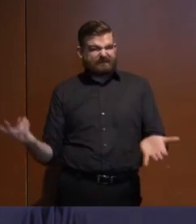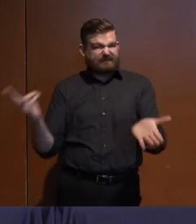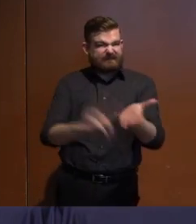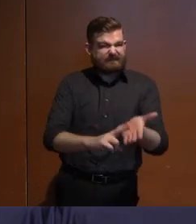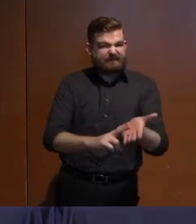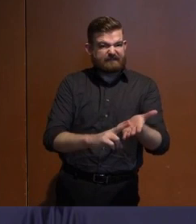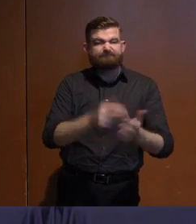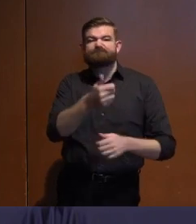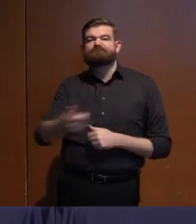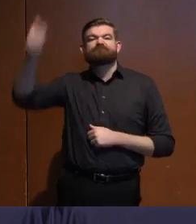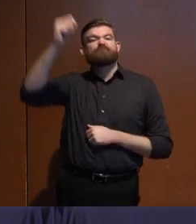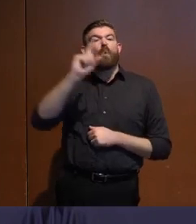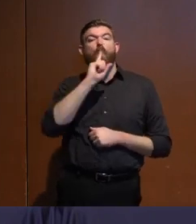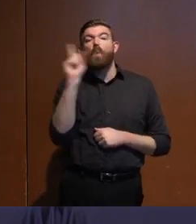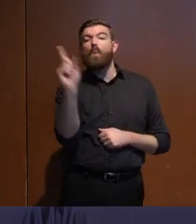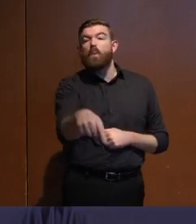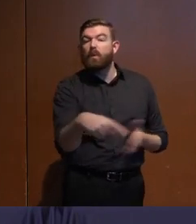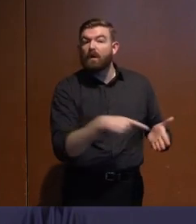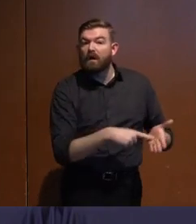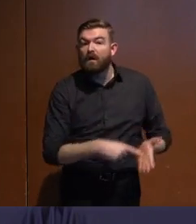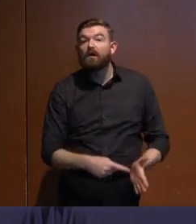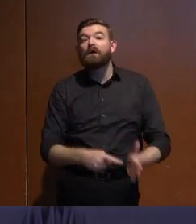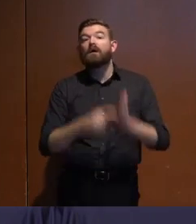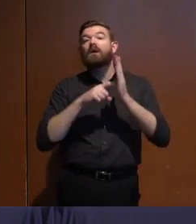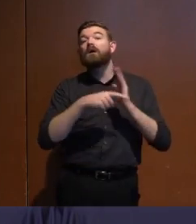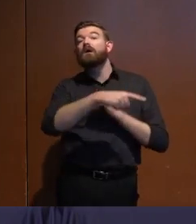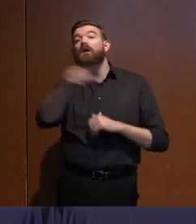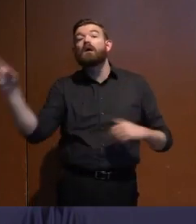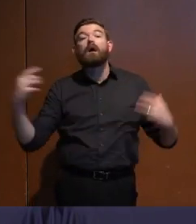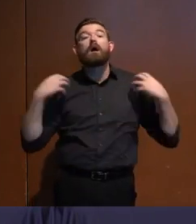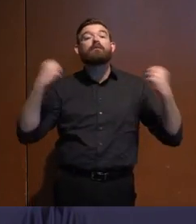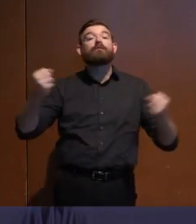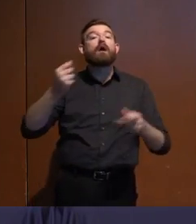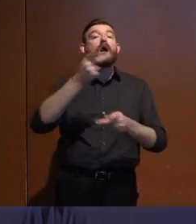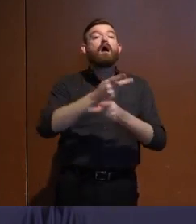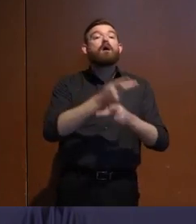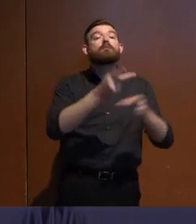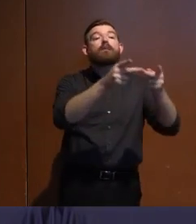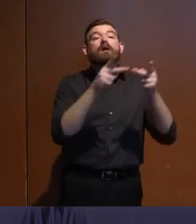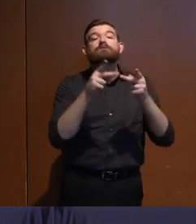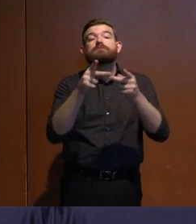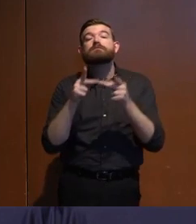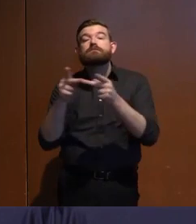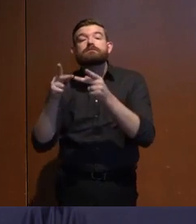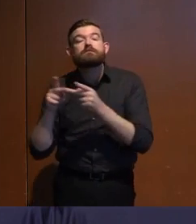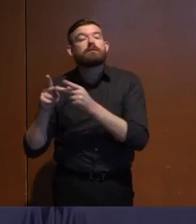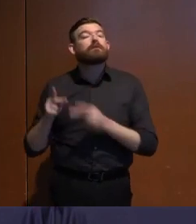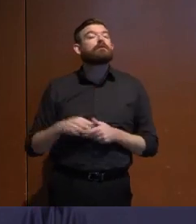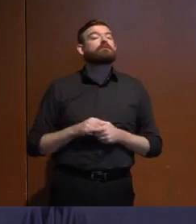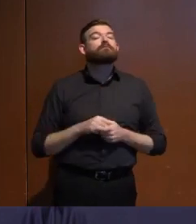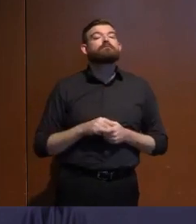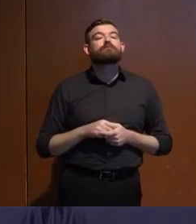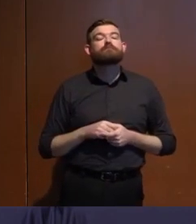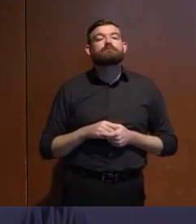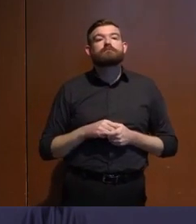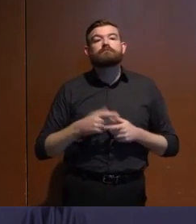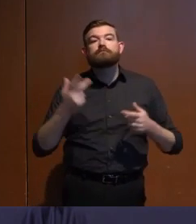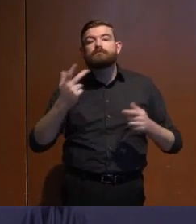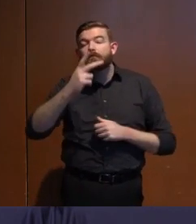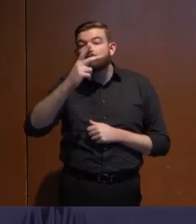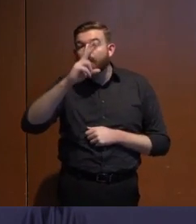order requiring designated healthcare facilities, including licensed acute care hospitals, long-term